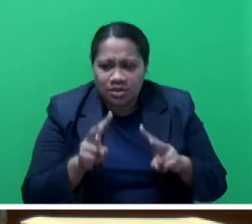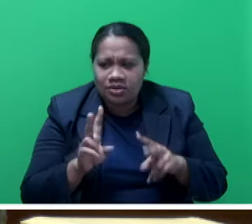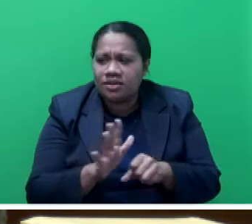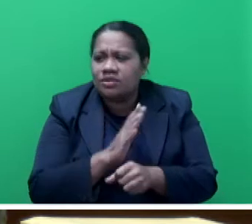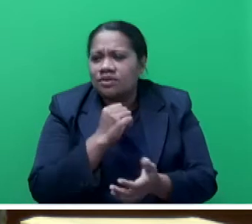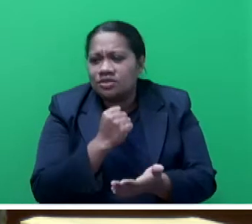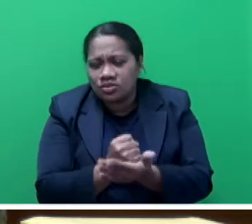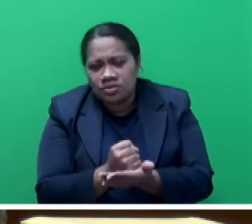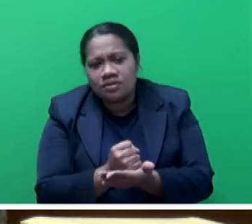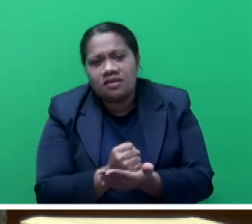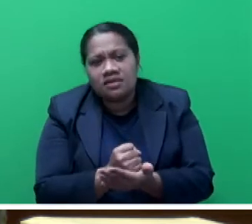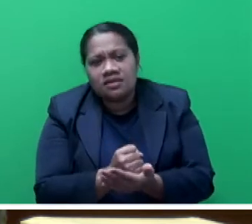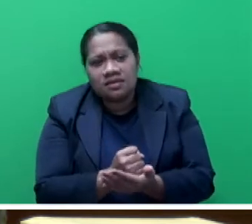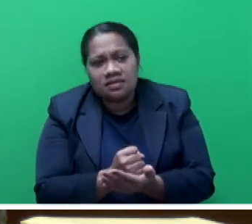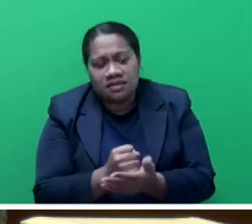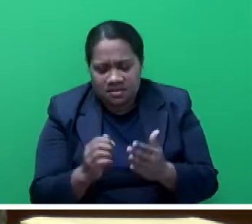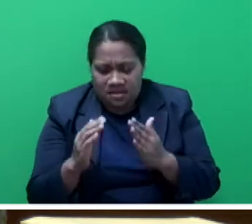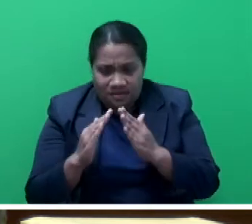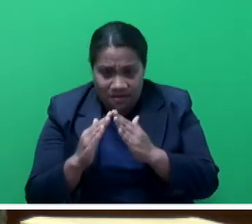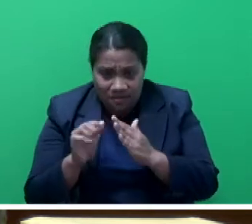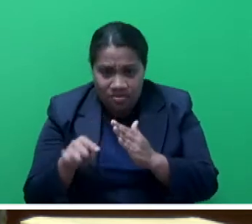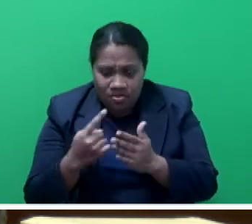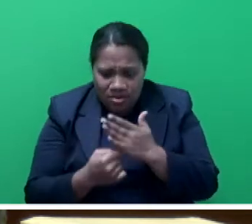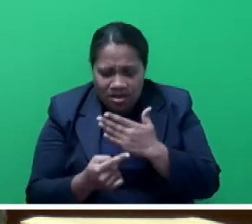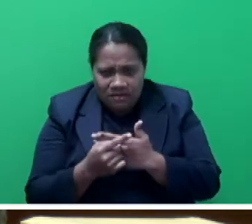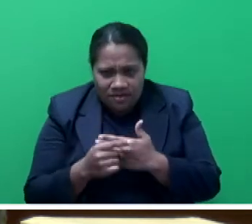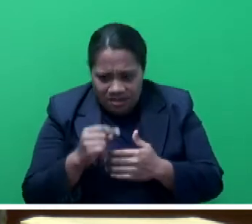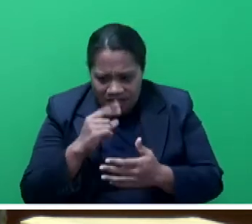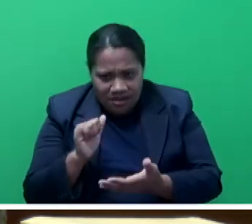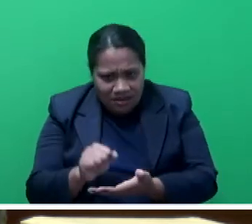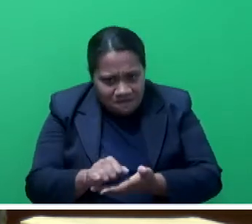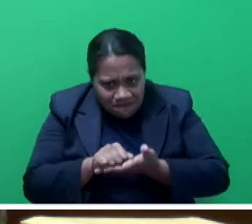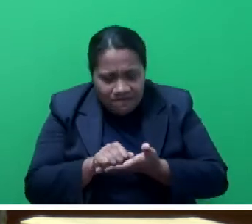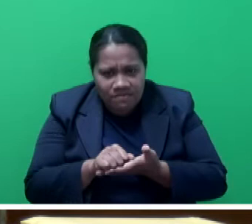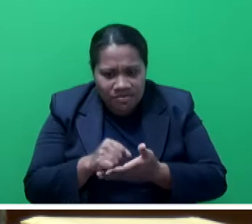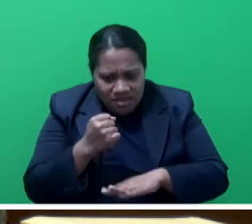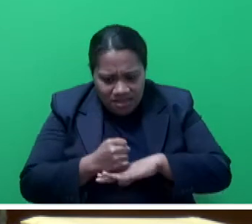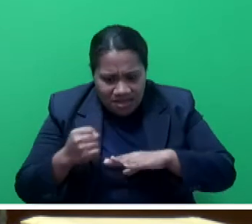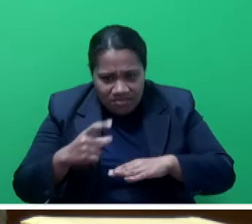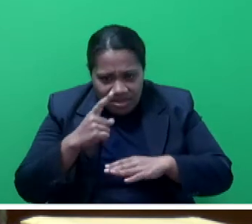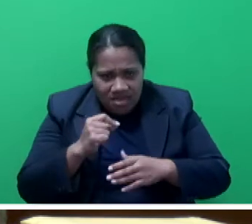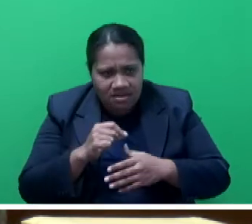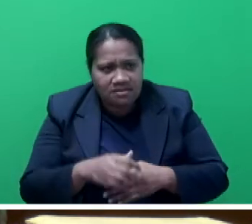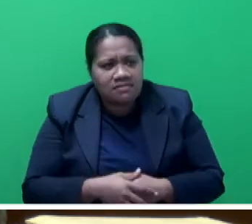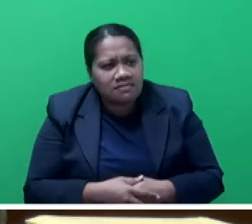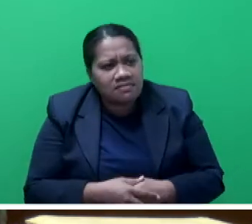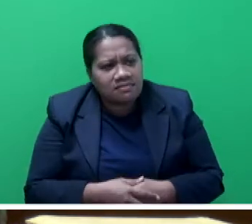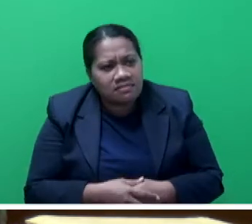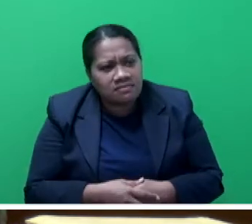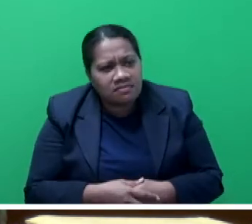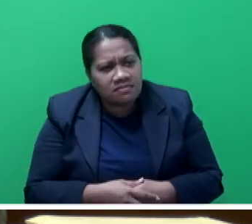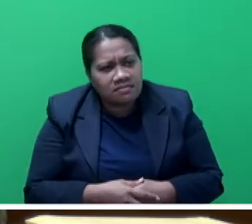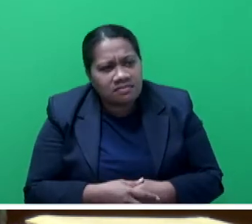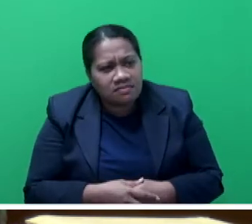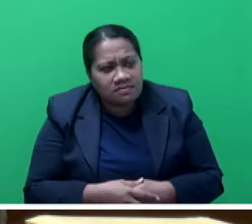their households are able to secure, their households the governments are able to secure their households with respect to